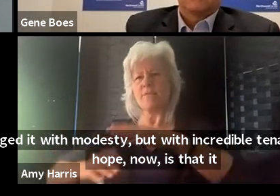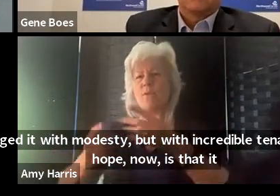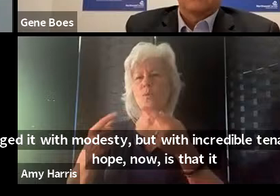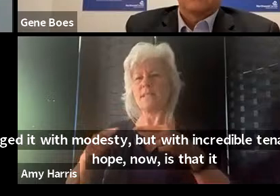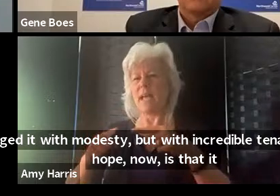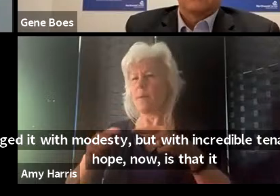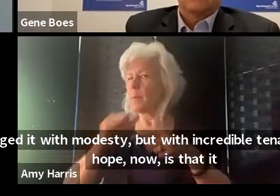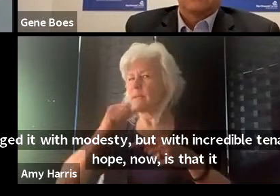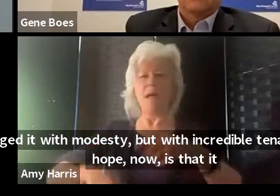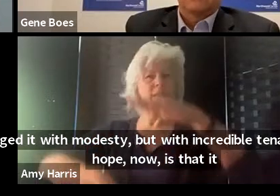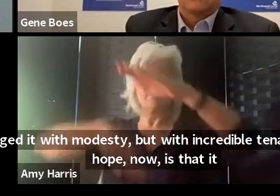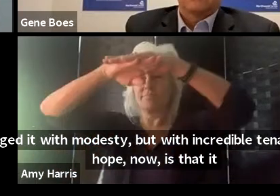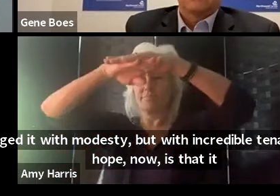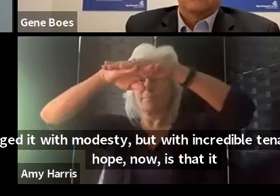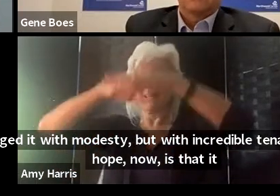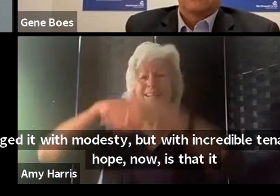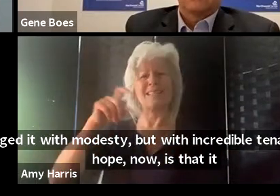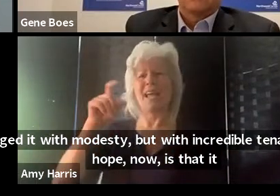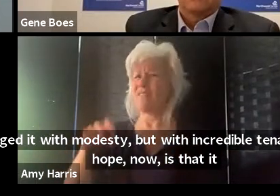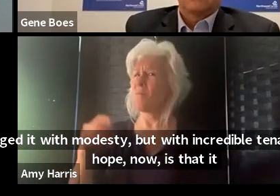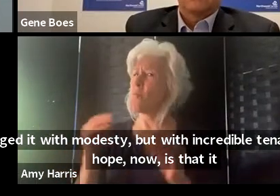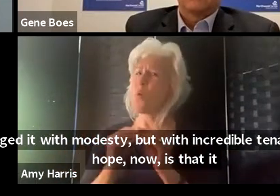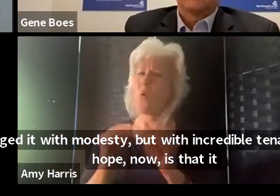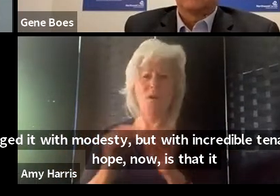so much more to do.